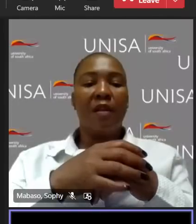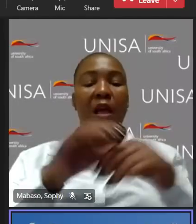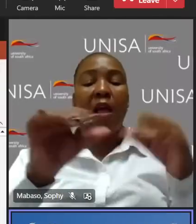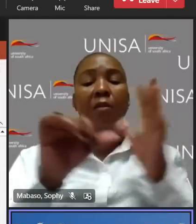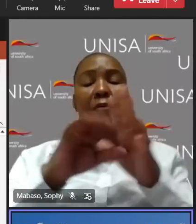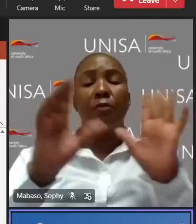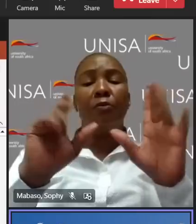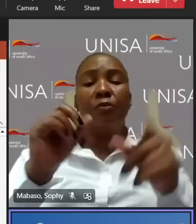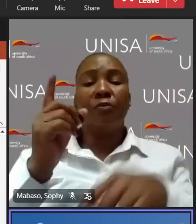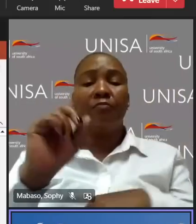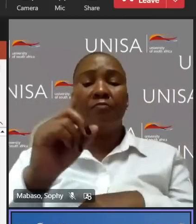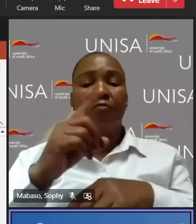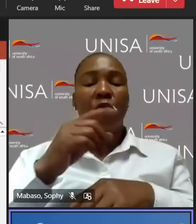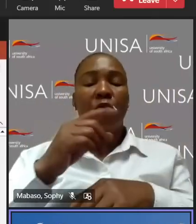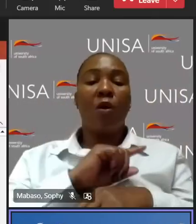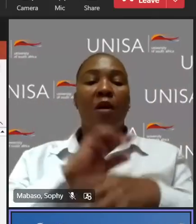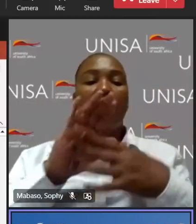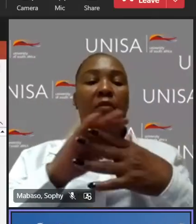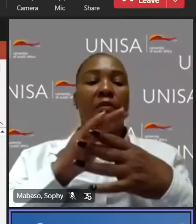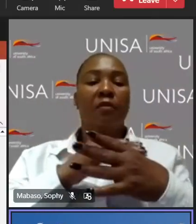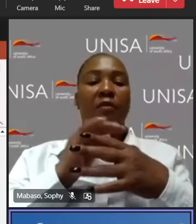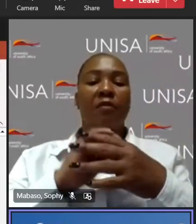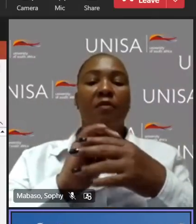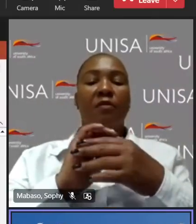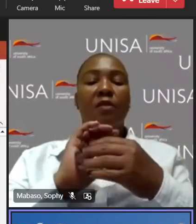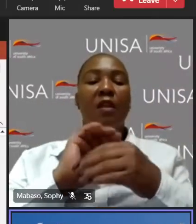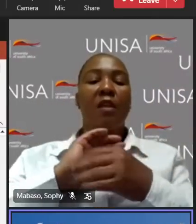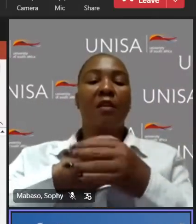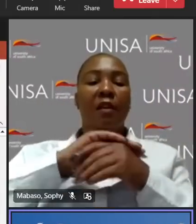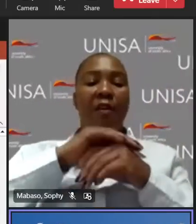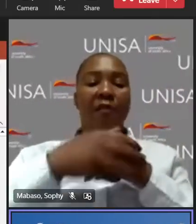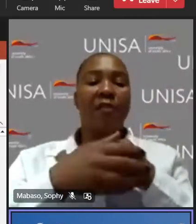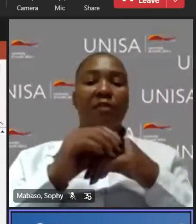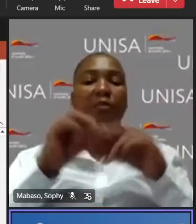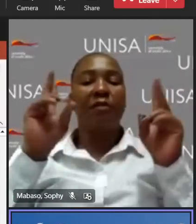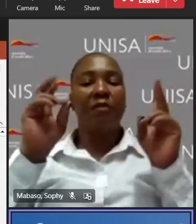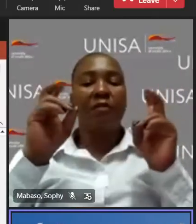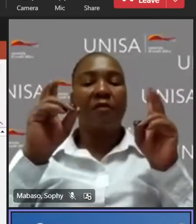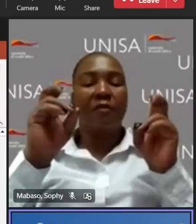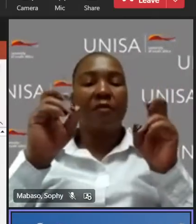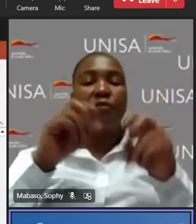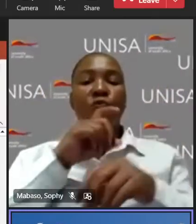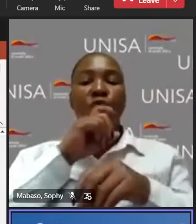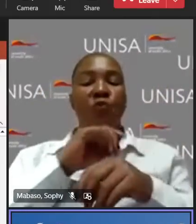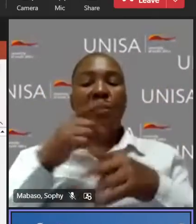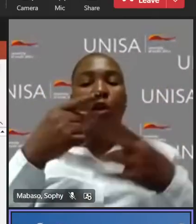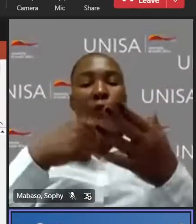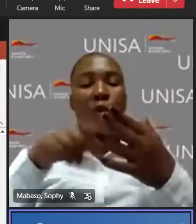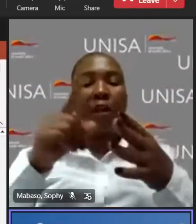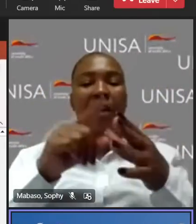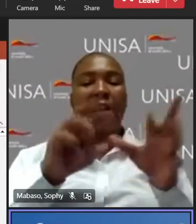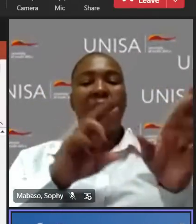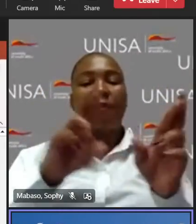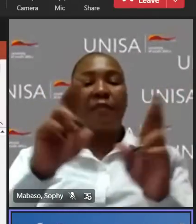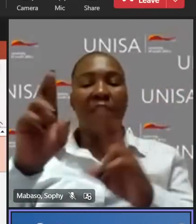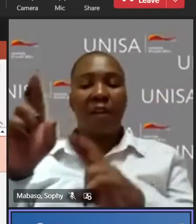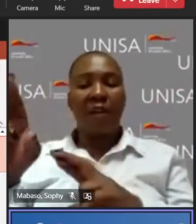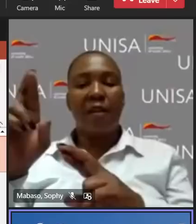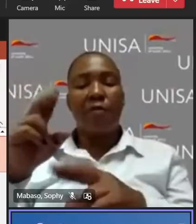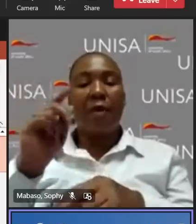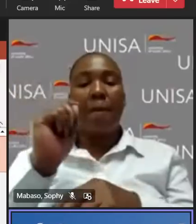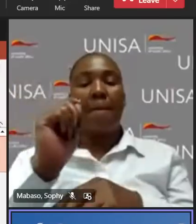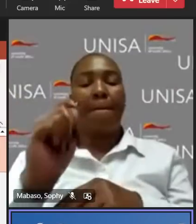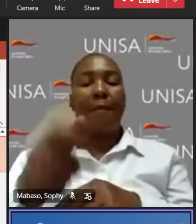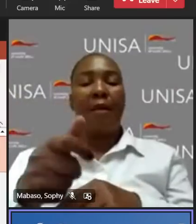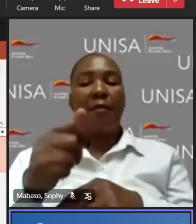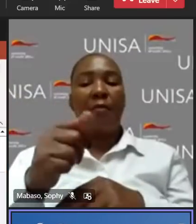because we have covered issues like making use of the correct references when they are making payments,